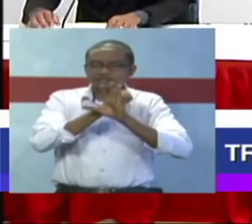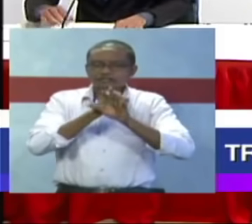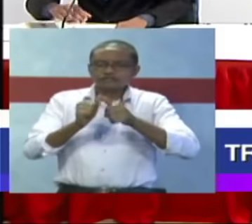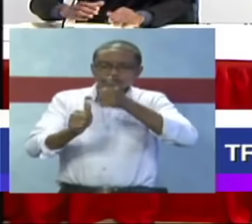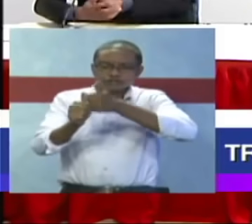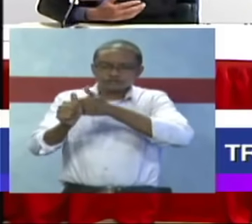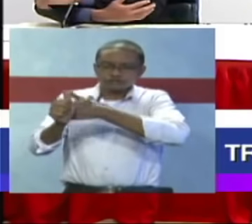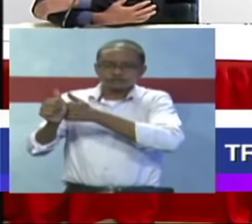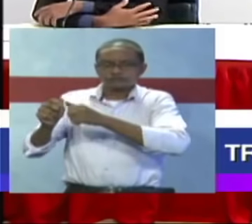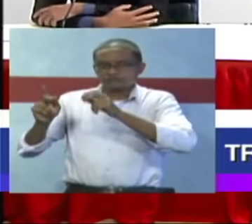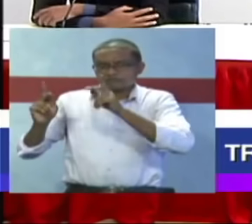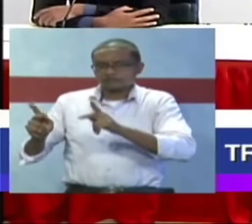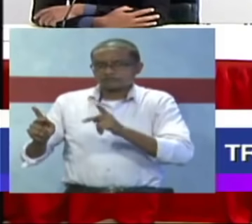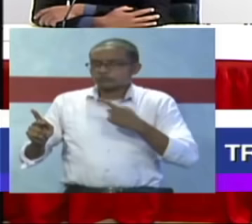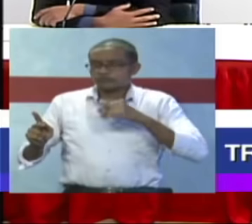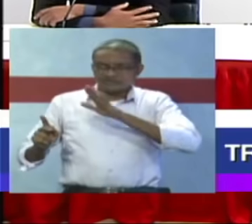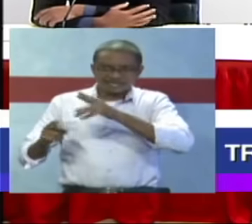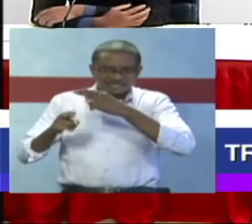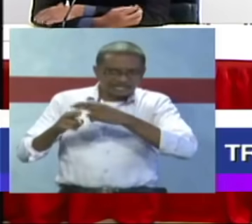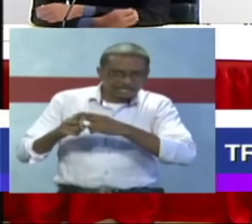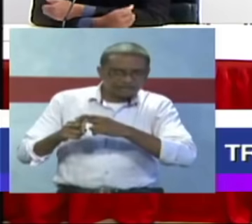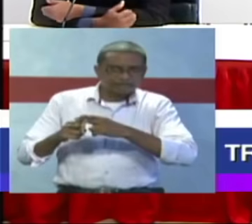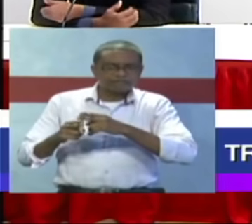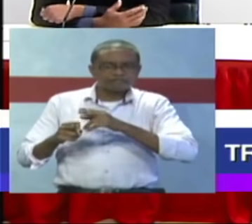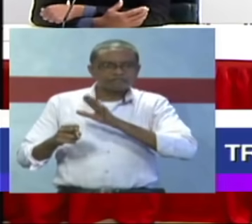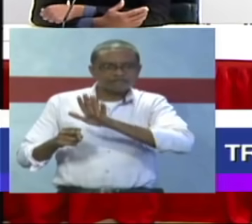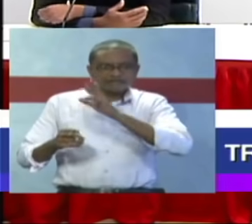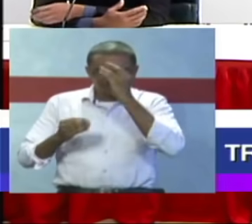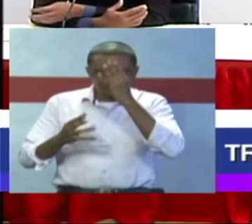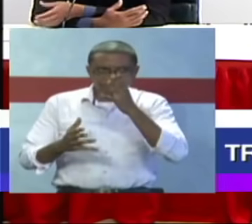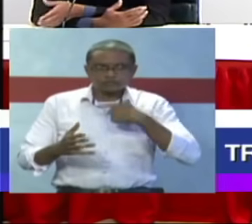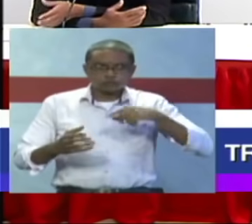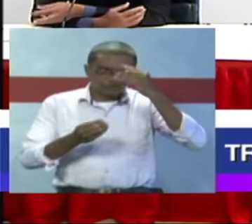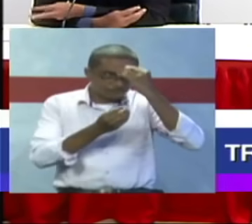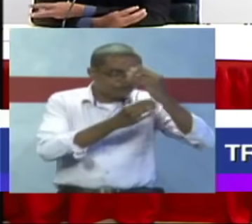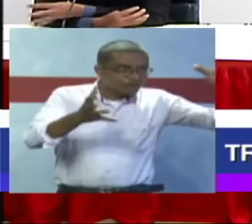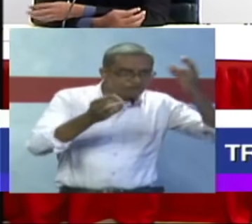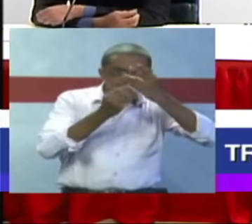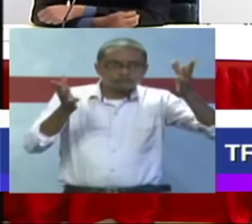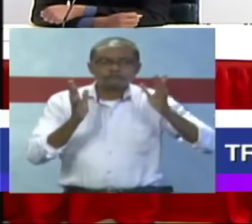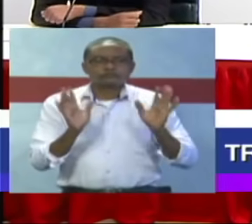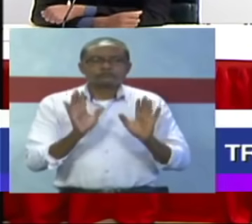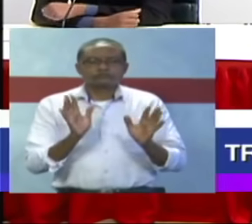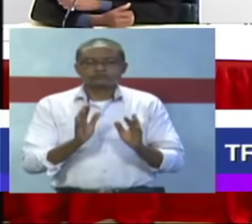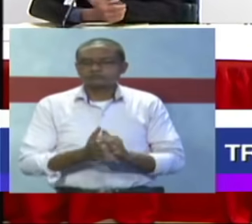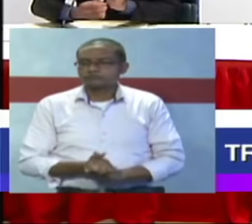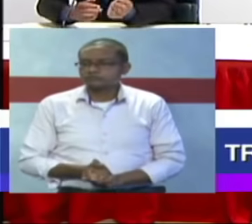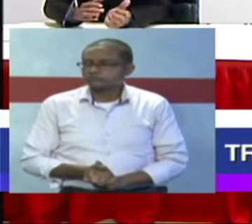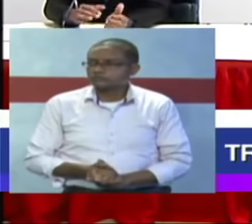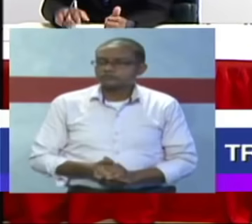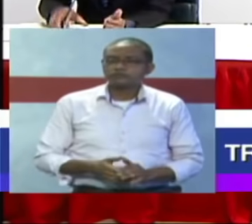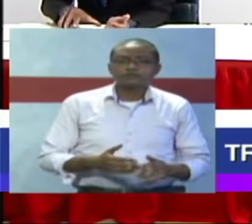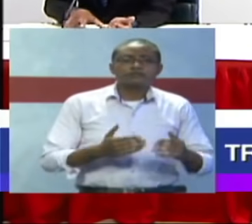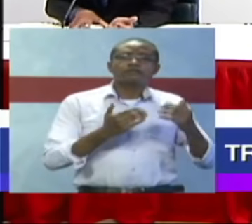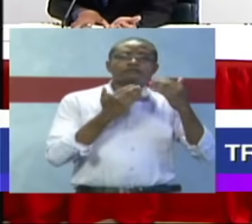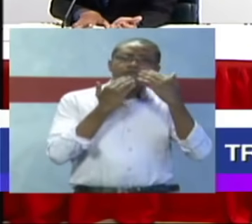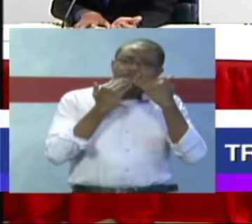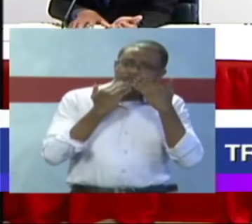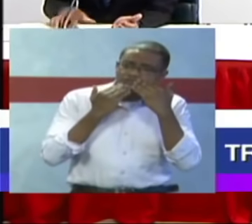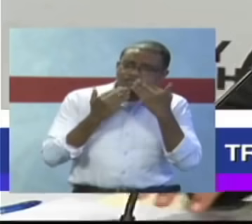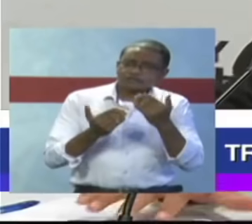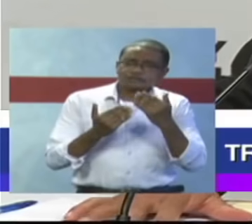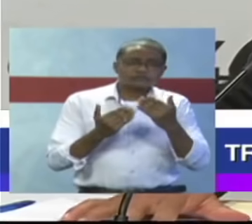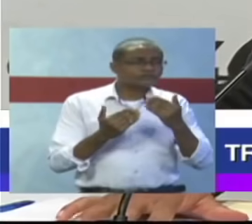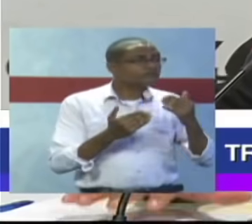you. Dr. Sujit Singh? Okay, so again, thank you for that excellent question, Ms. Boucher.